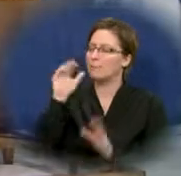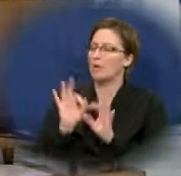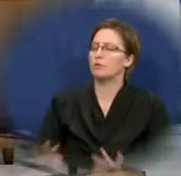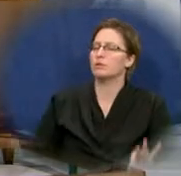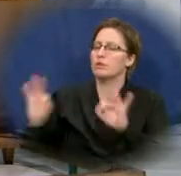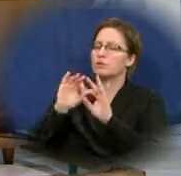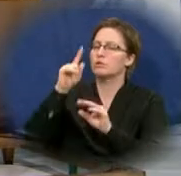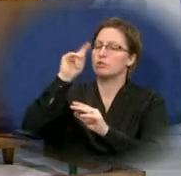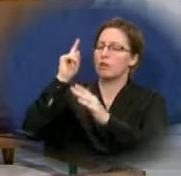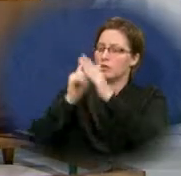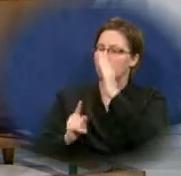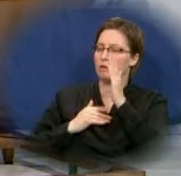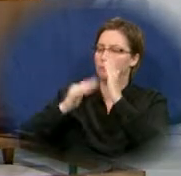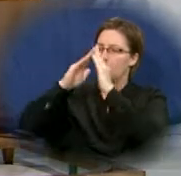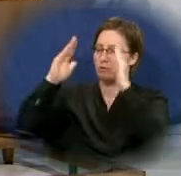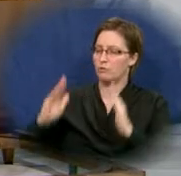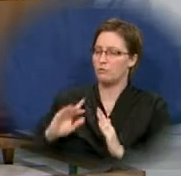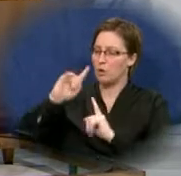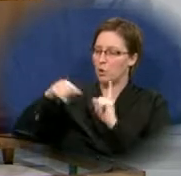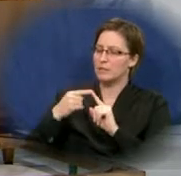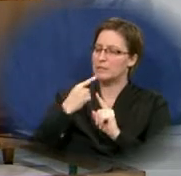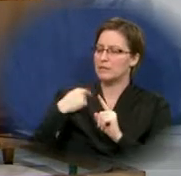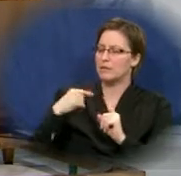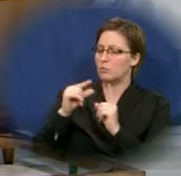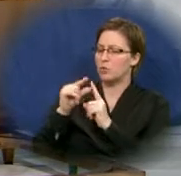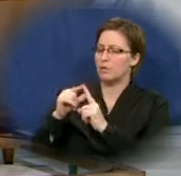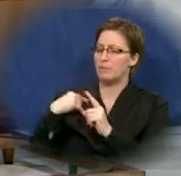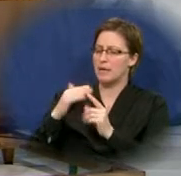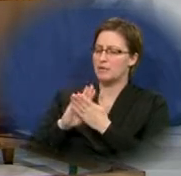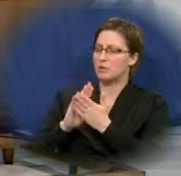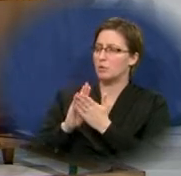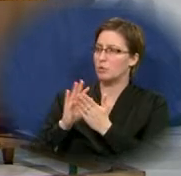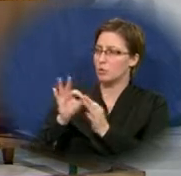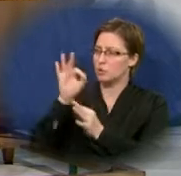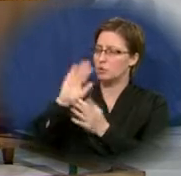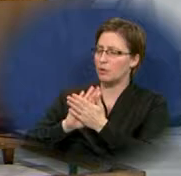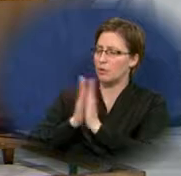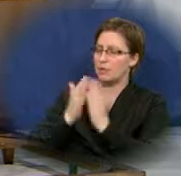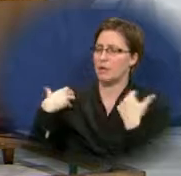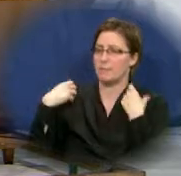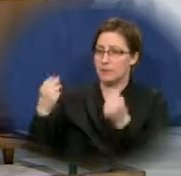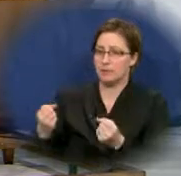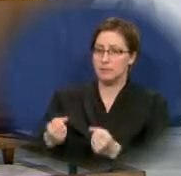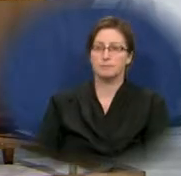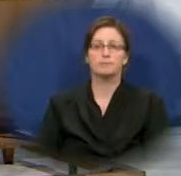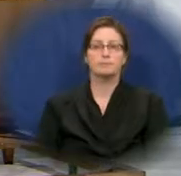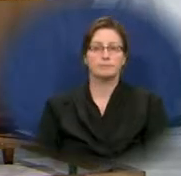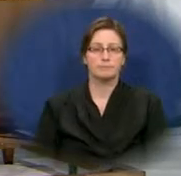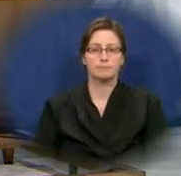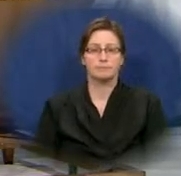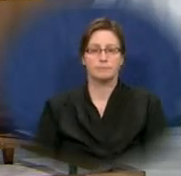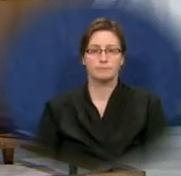worthy that you should enter under my roof, but only say the word, and my soul shall be healed.